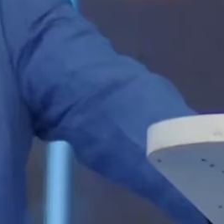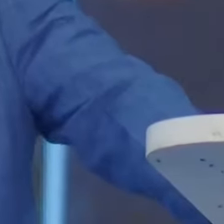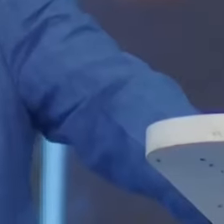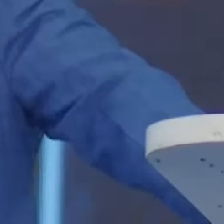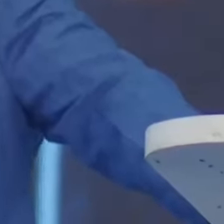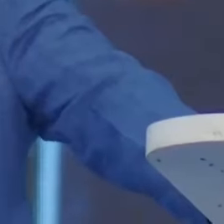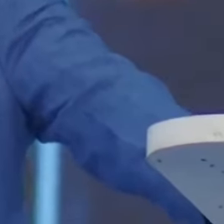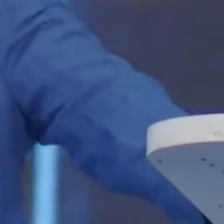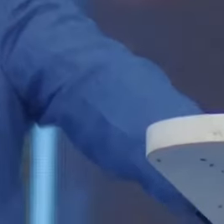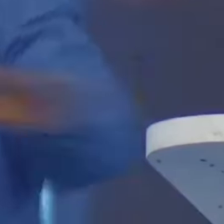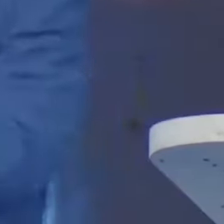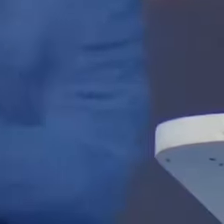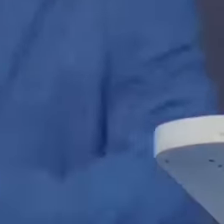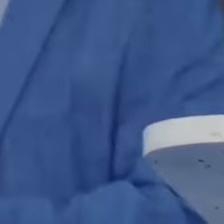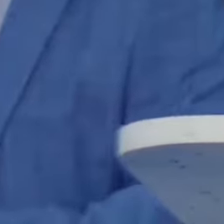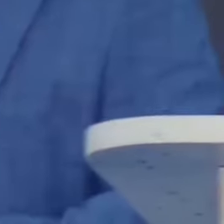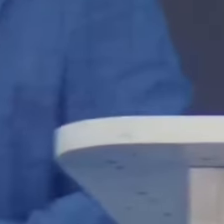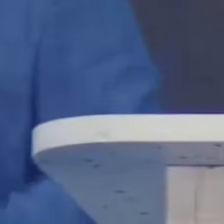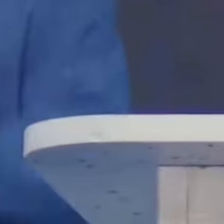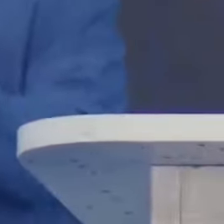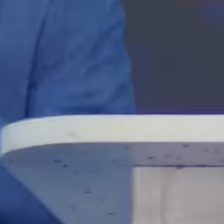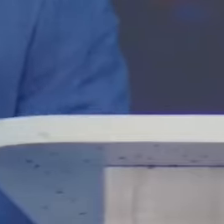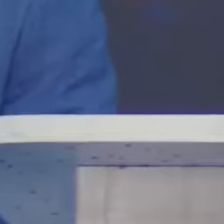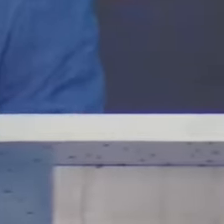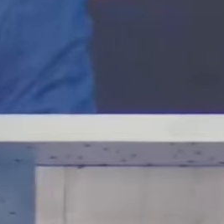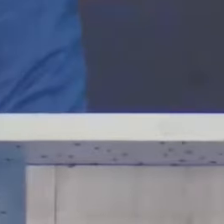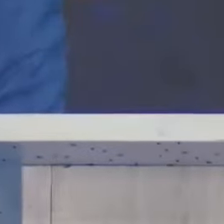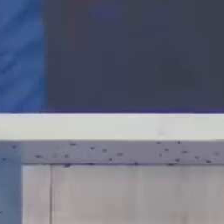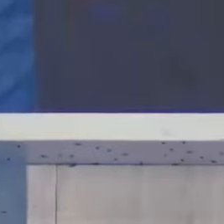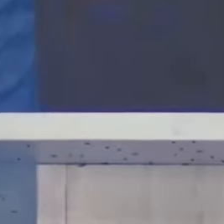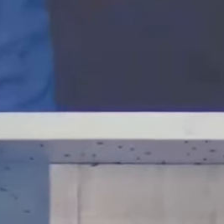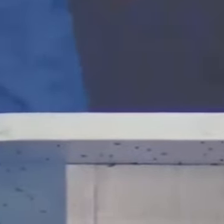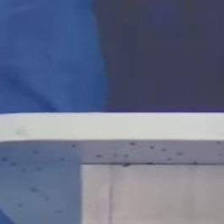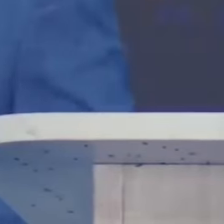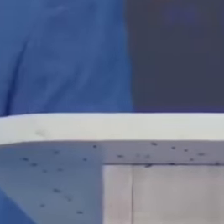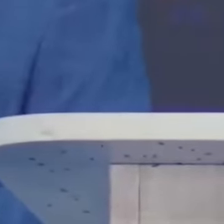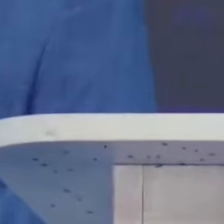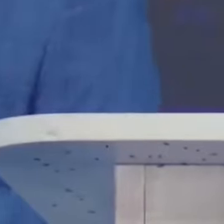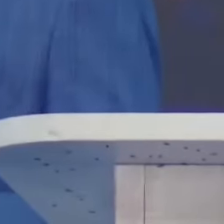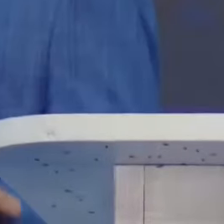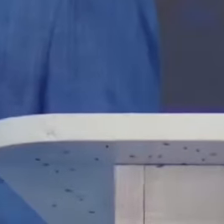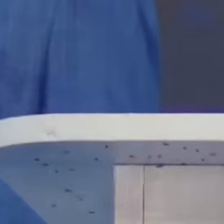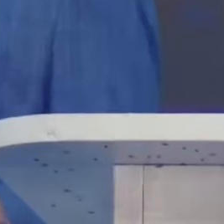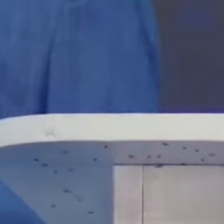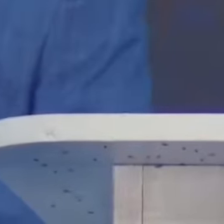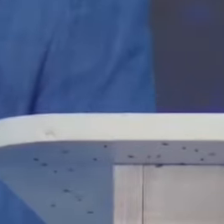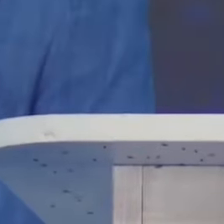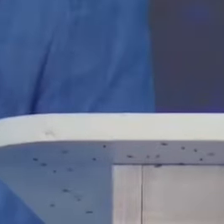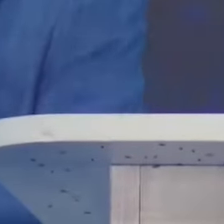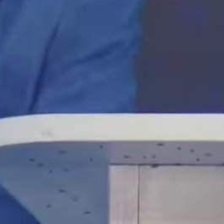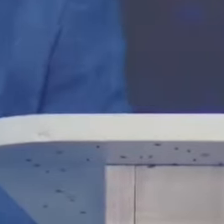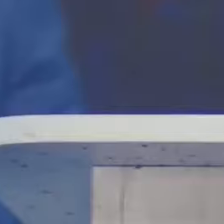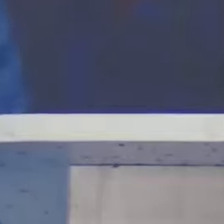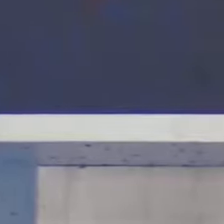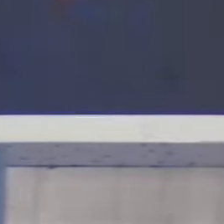up that. I need to give up that so that I've seen those things are keeping me down. Those things are keeping me